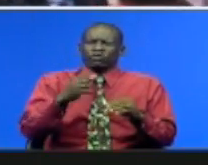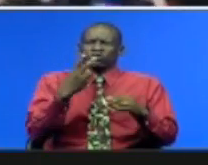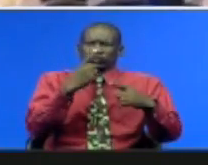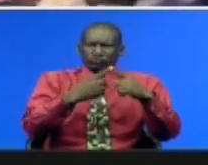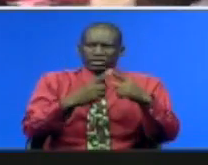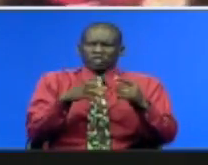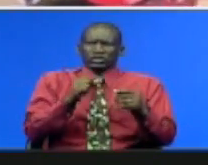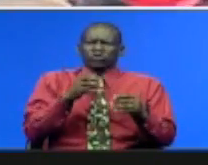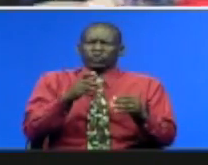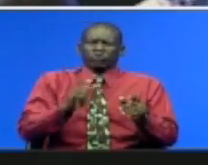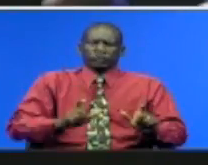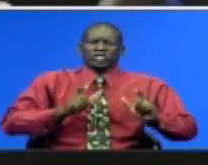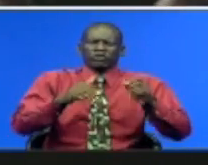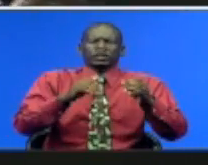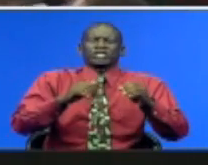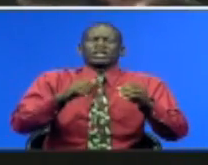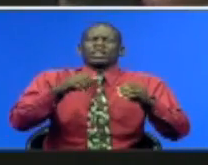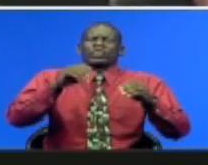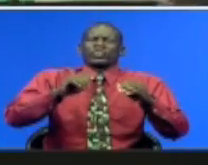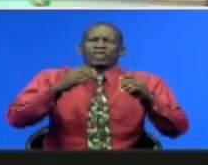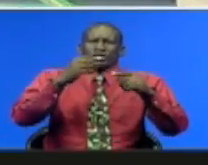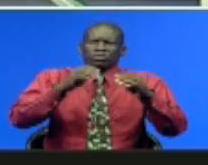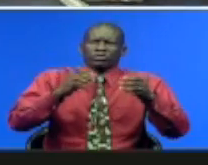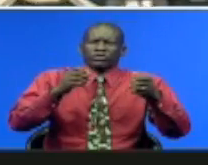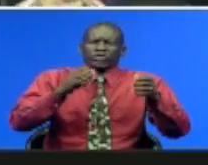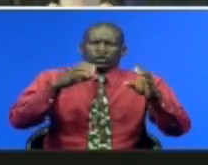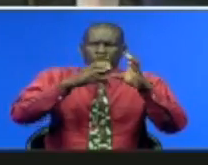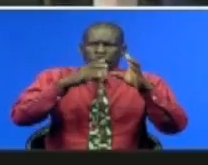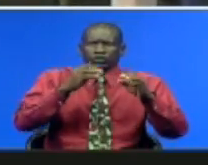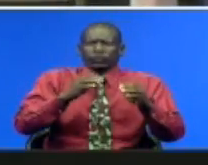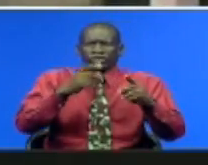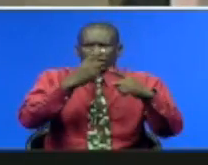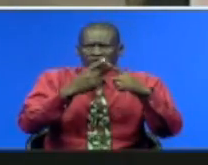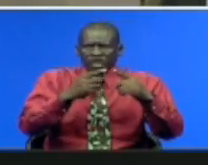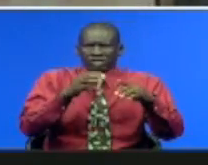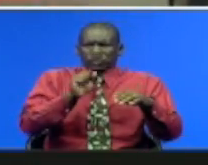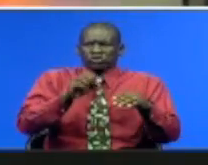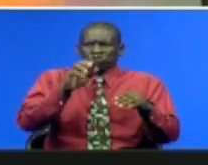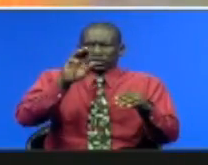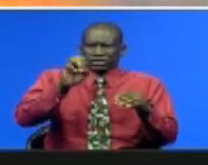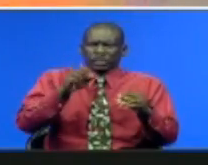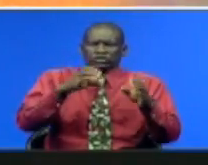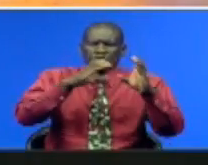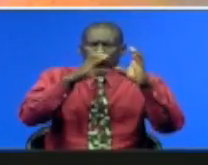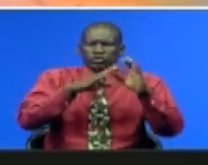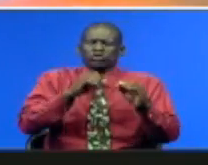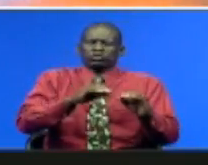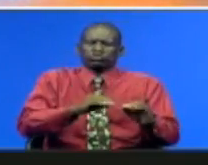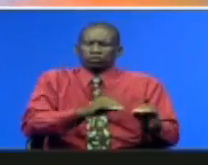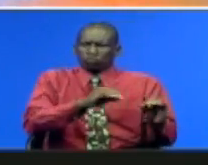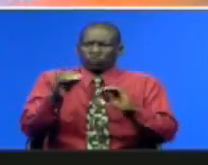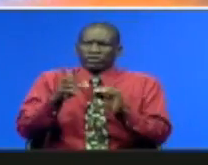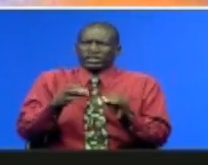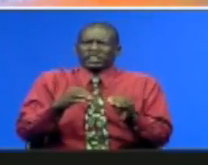KPL coach of the year, where he hinted that he would be leaving the Brewers if a better offer came. Nkata terminated his contract, a big blow for Tusker as